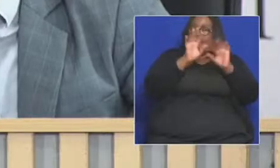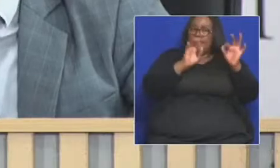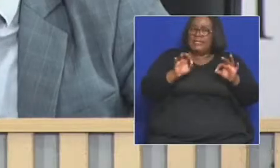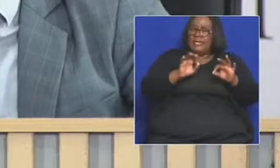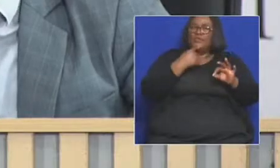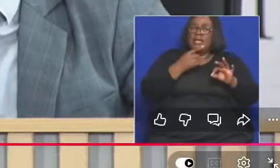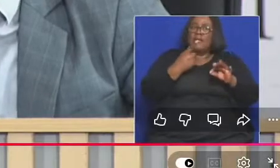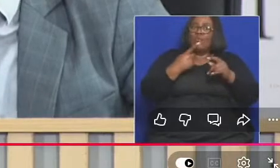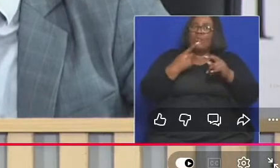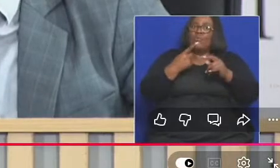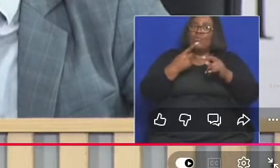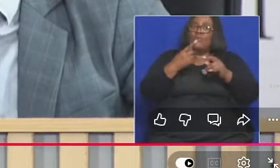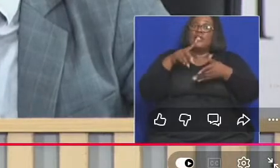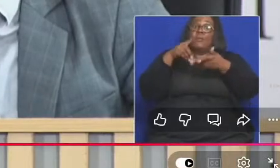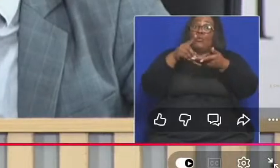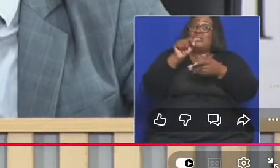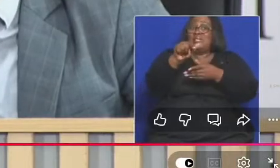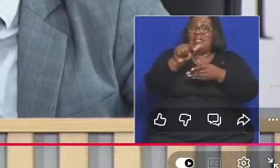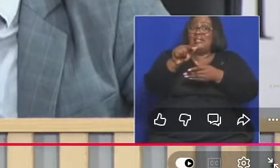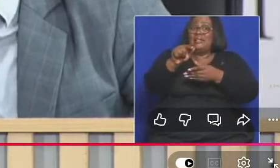I didn't say that. Okay, where does it?